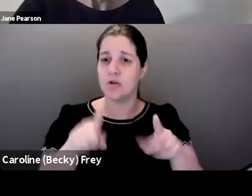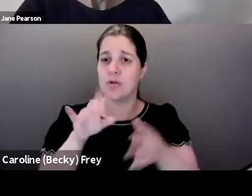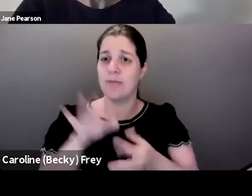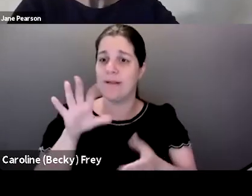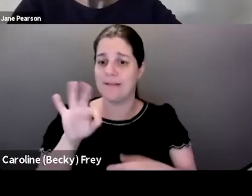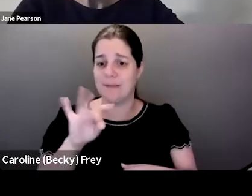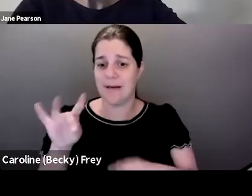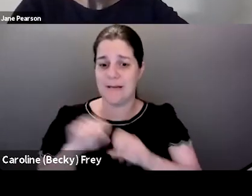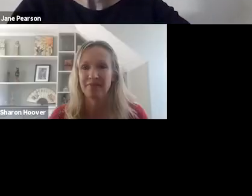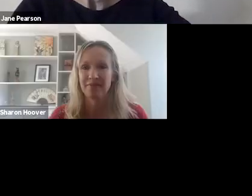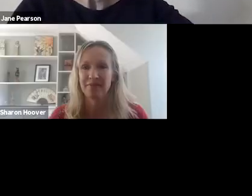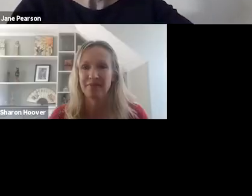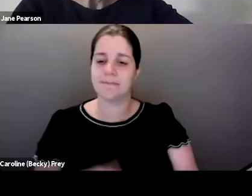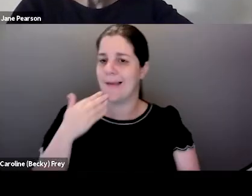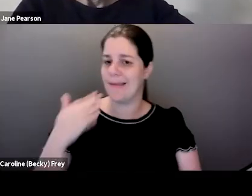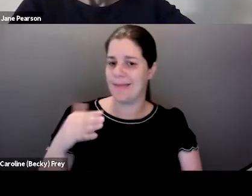Thank you, Sharon.